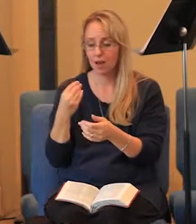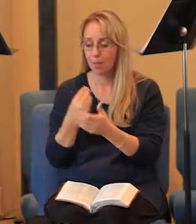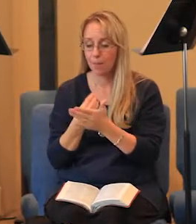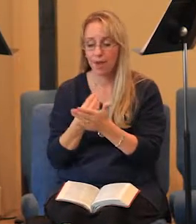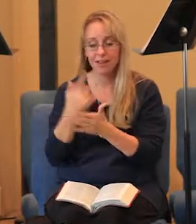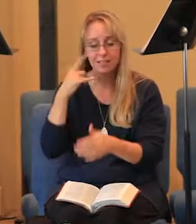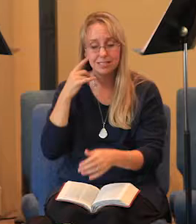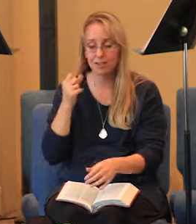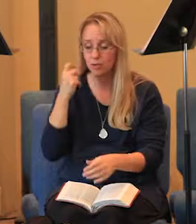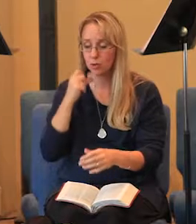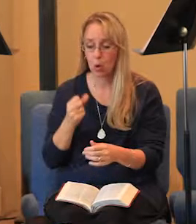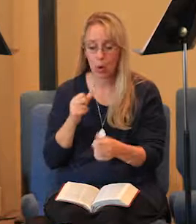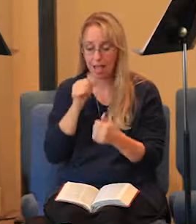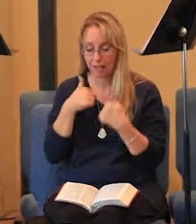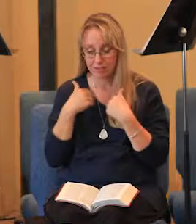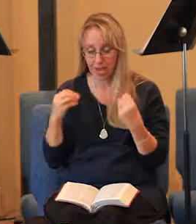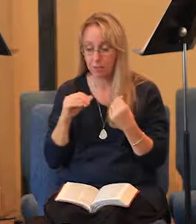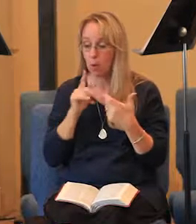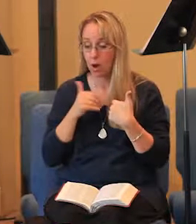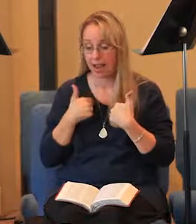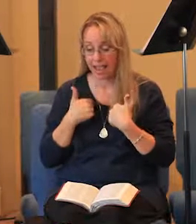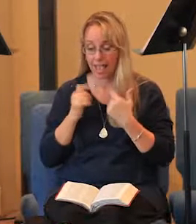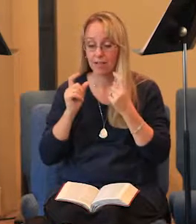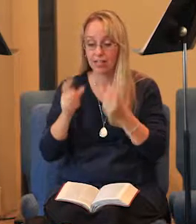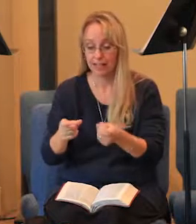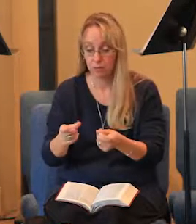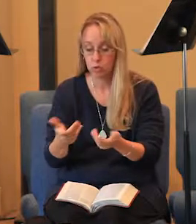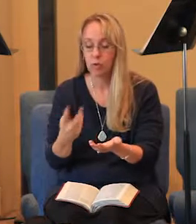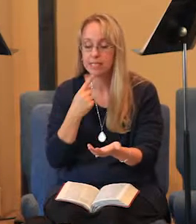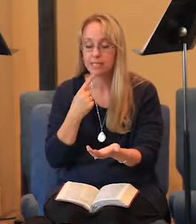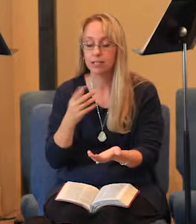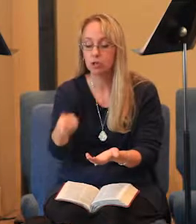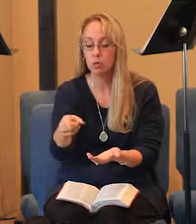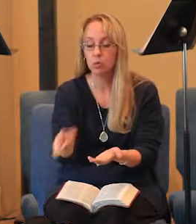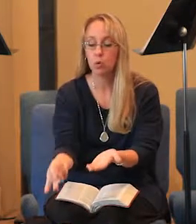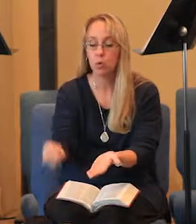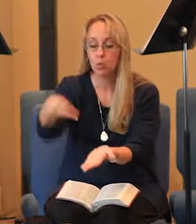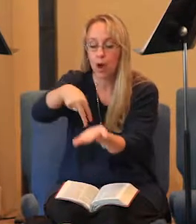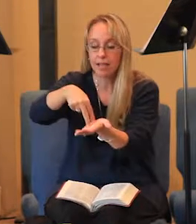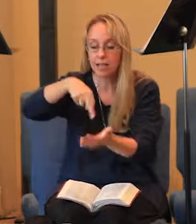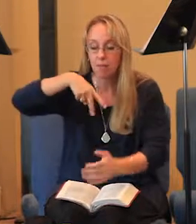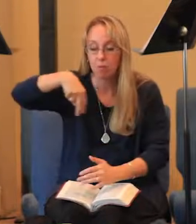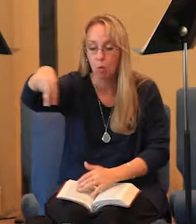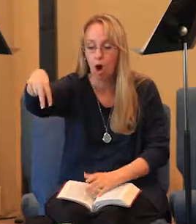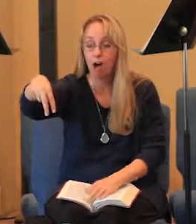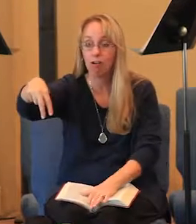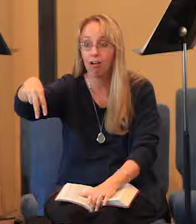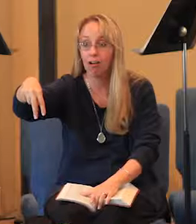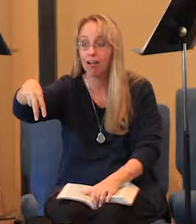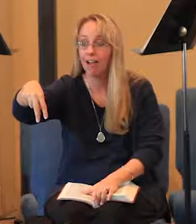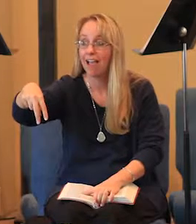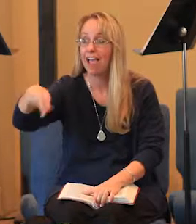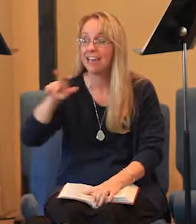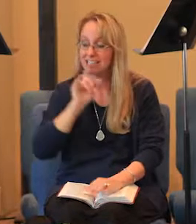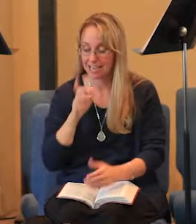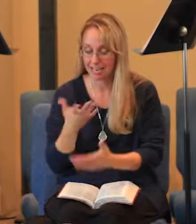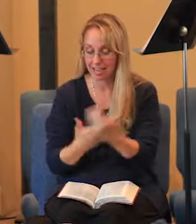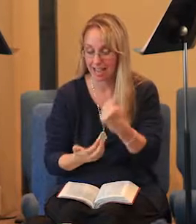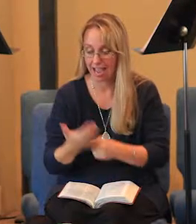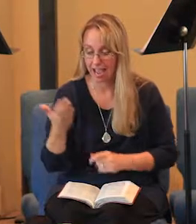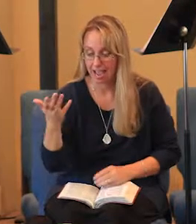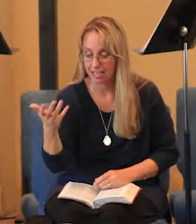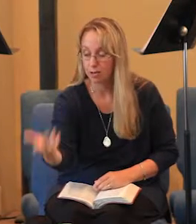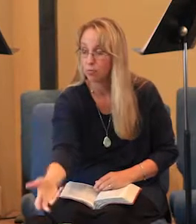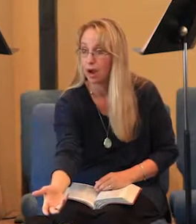you. In the name of Jesus Christ of Nazareth, rise up and walk." And he did that very thing. Peter and John reached